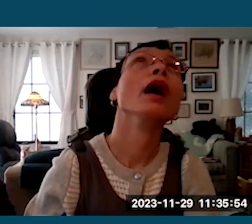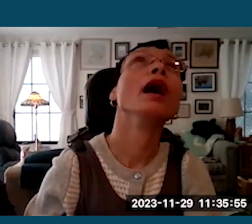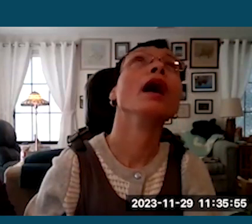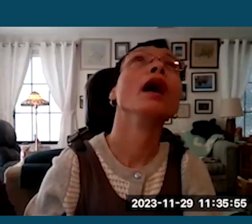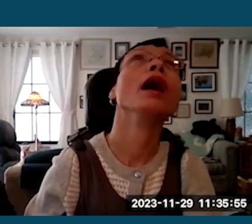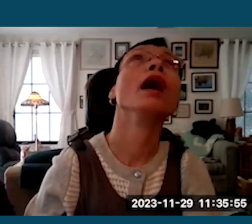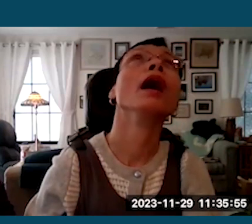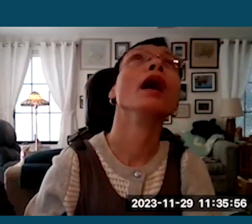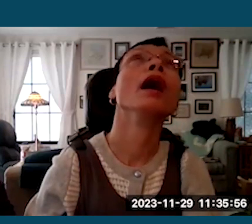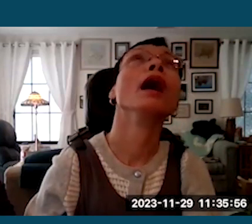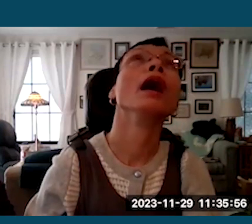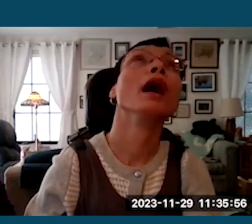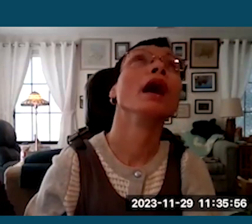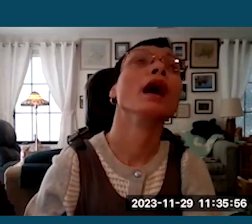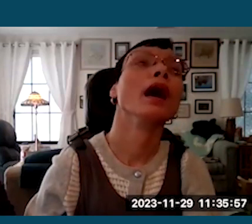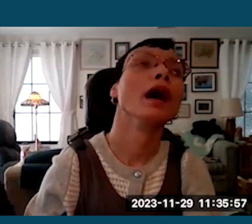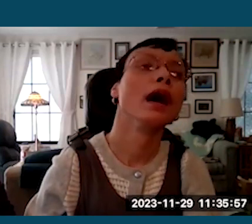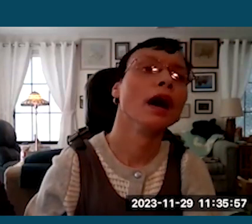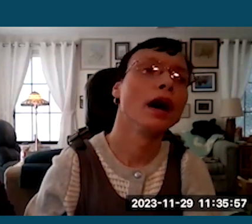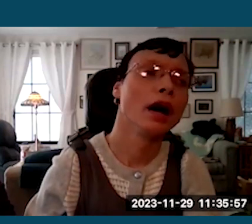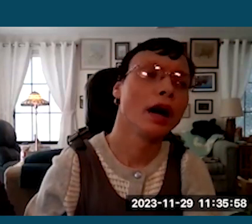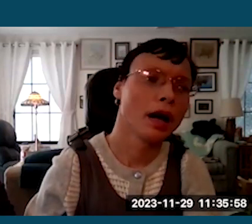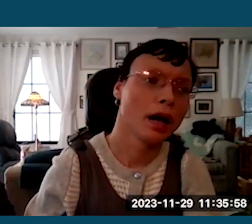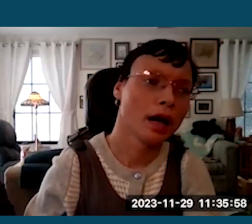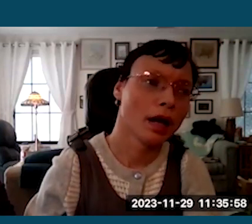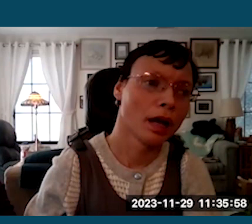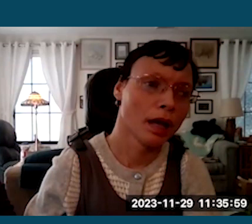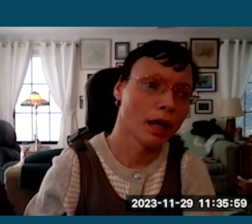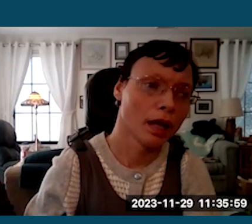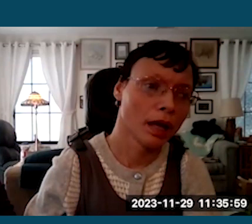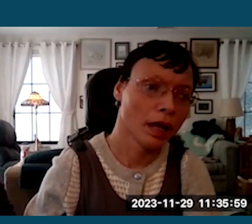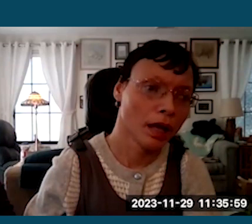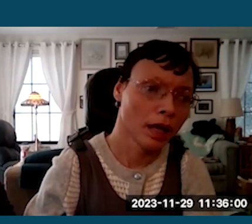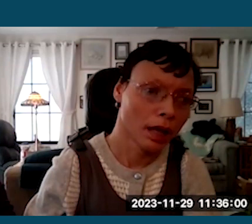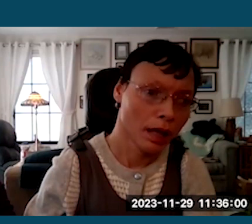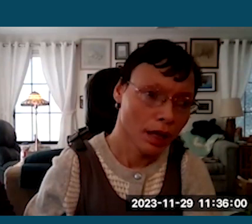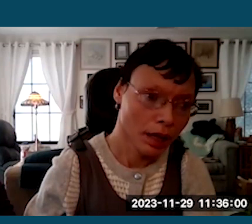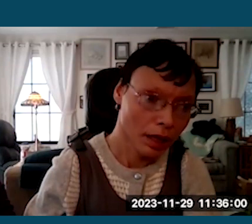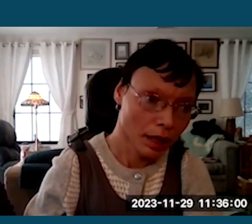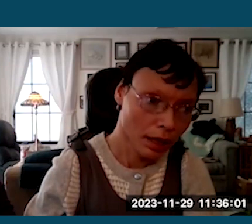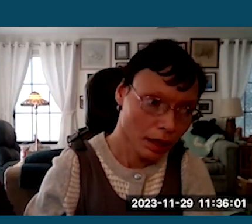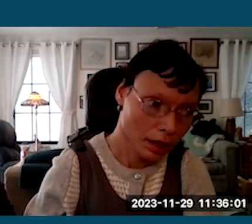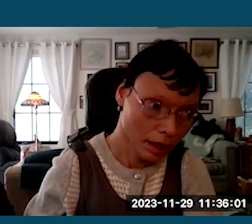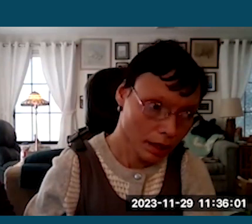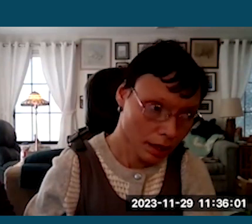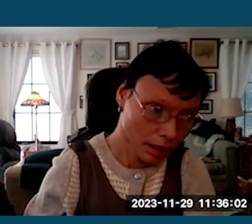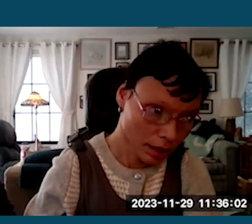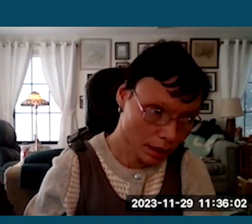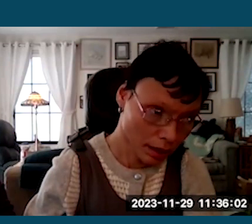me. It's usually my mom. She and I have a variety of ways to communicate without my